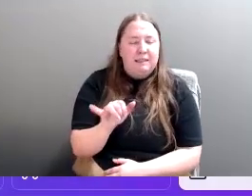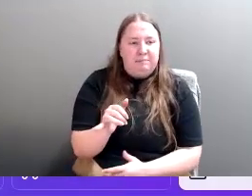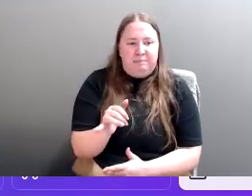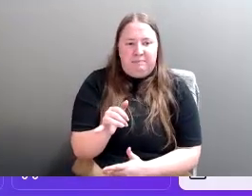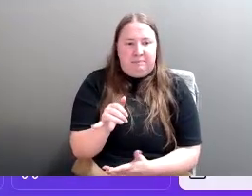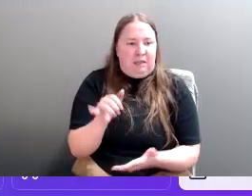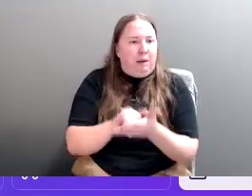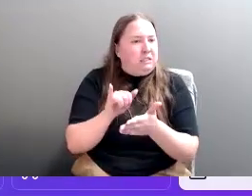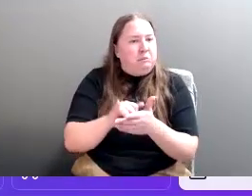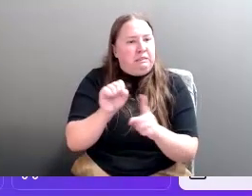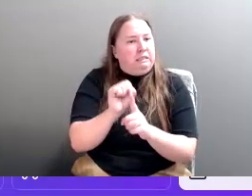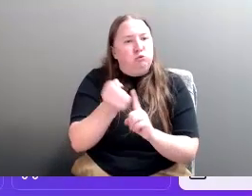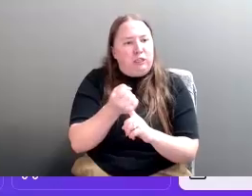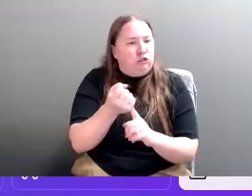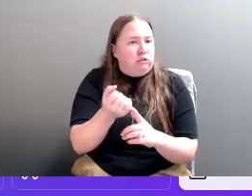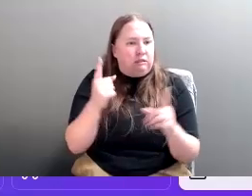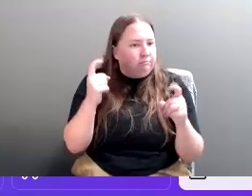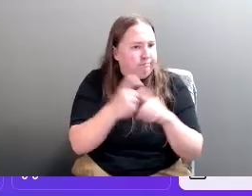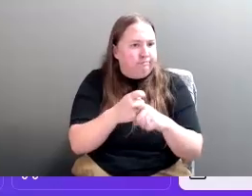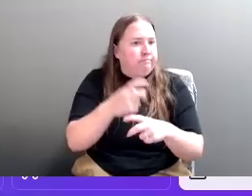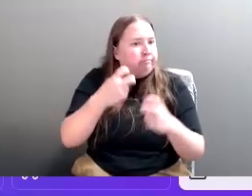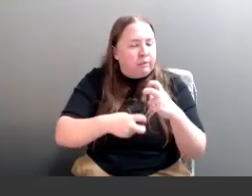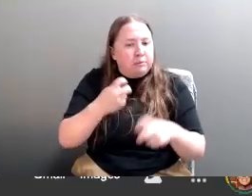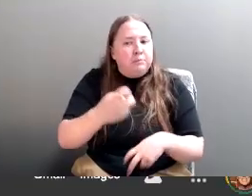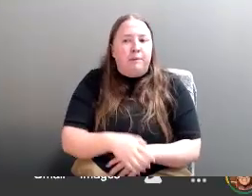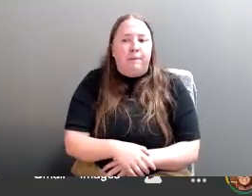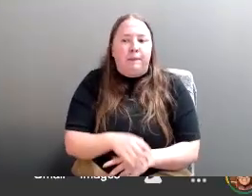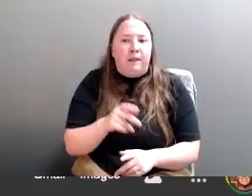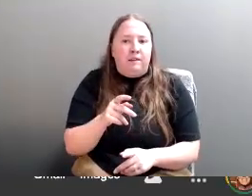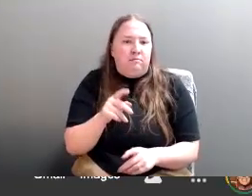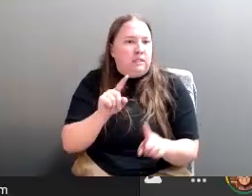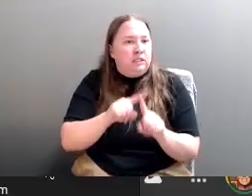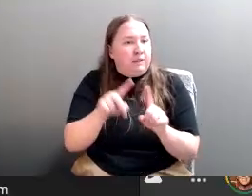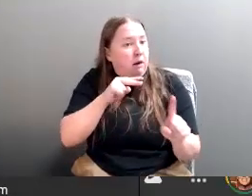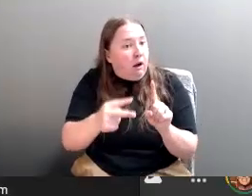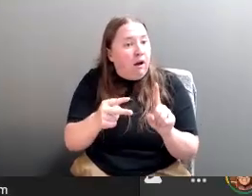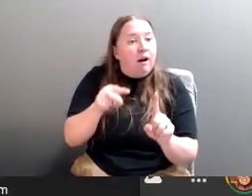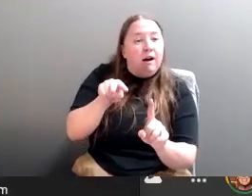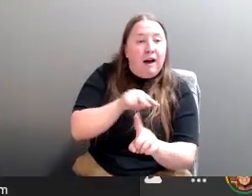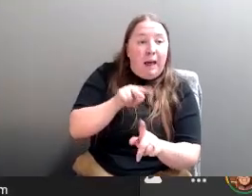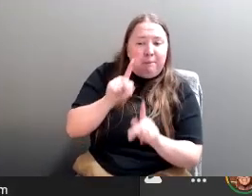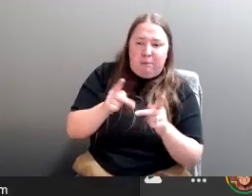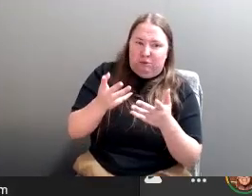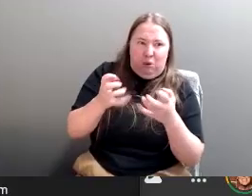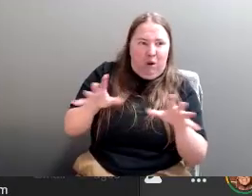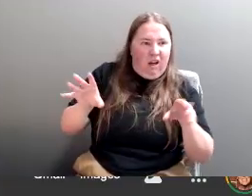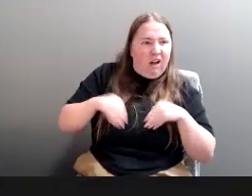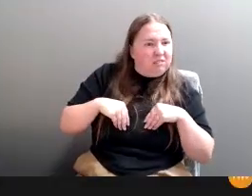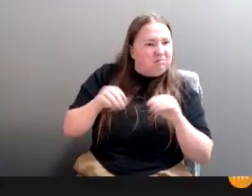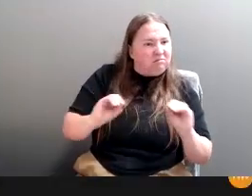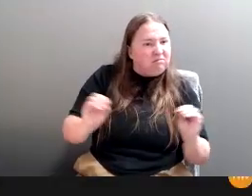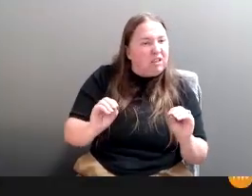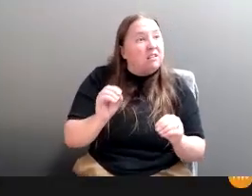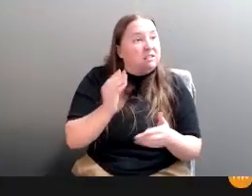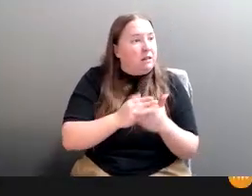right? So it's a very complex issue where, a lot of people don't, there's different sides of it where some people don't want to adopt it completely. Some people